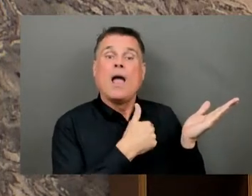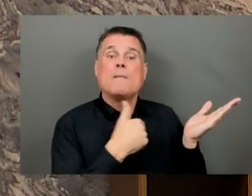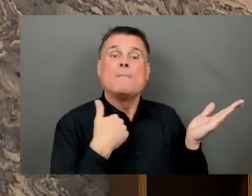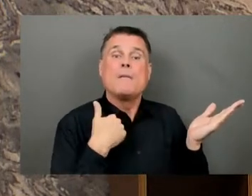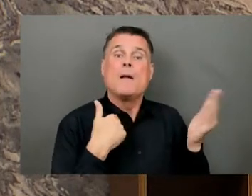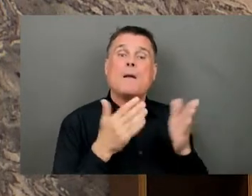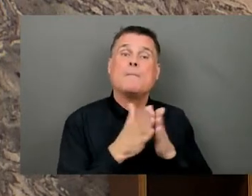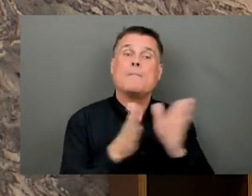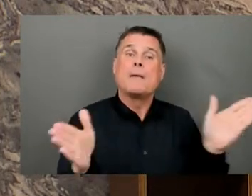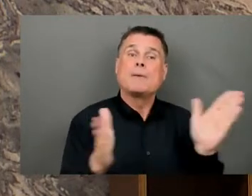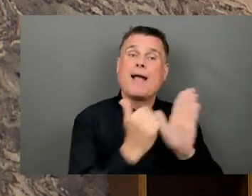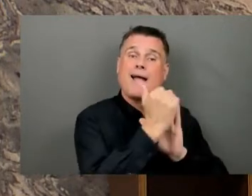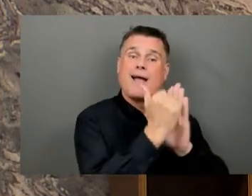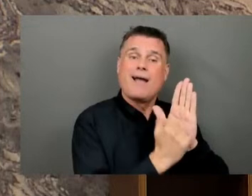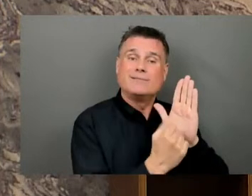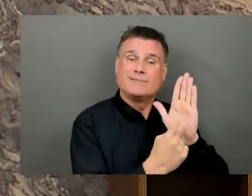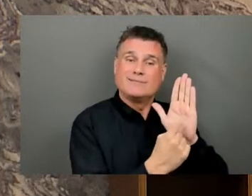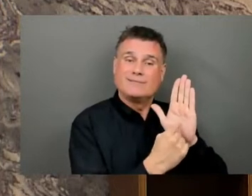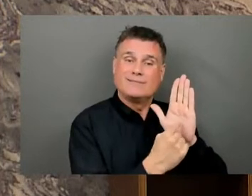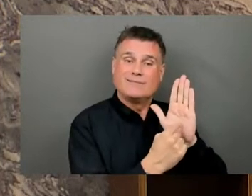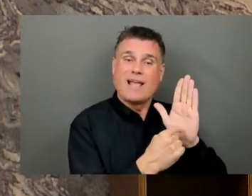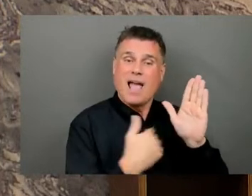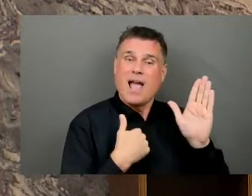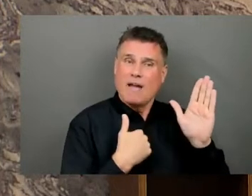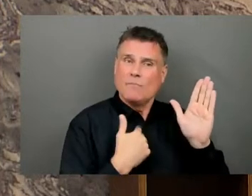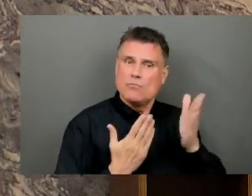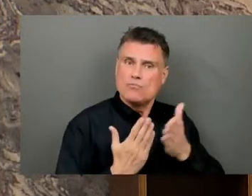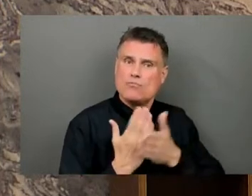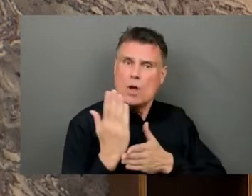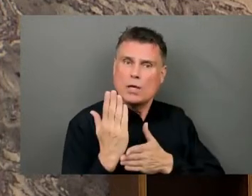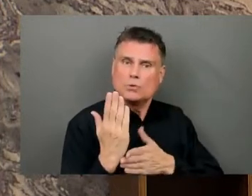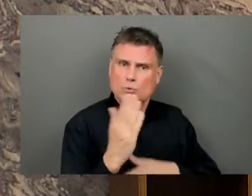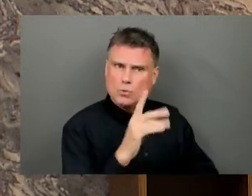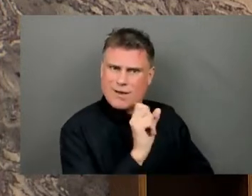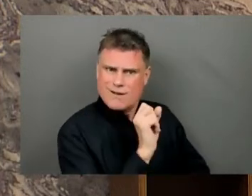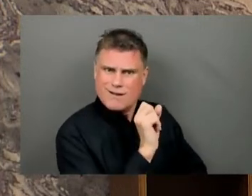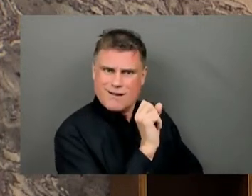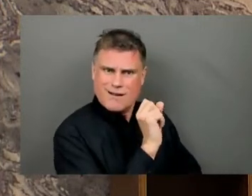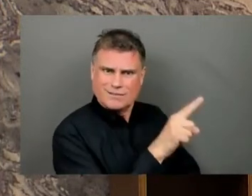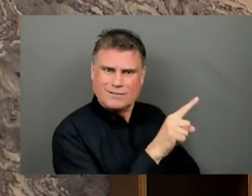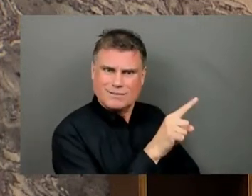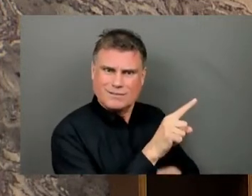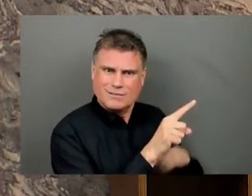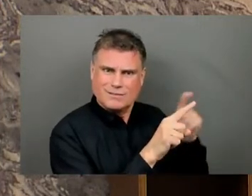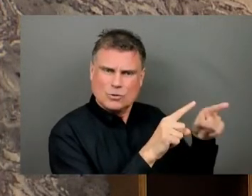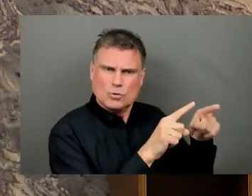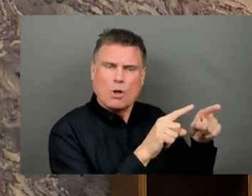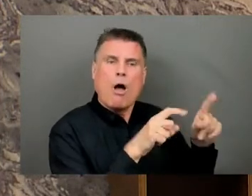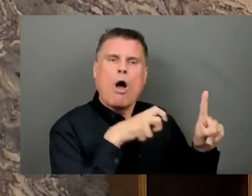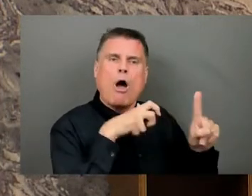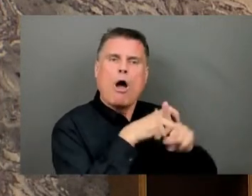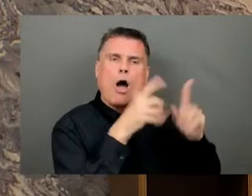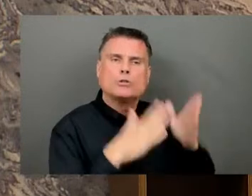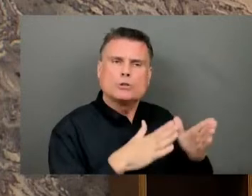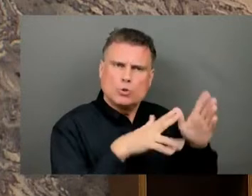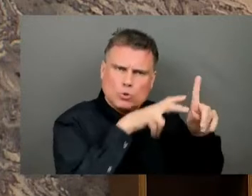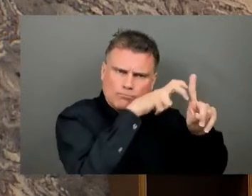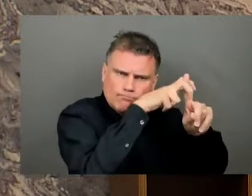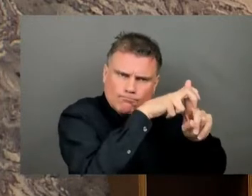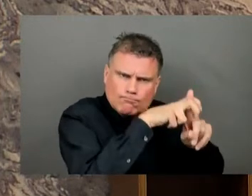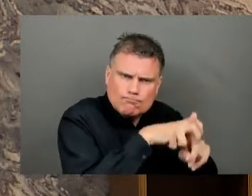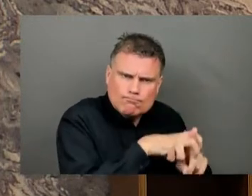to look into this matter. And the NDP members, the government members, the government majority on that committee said